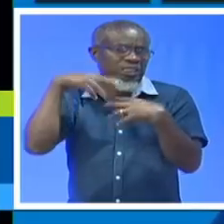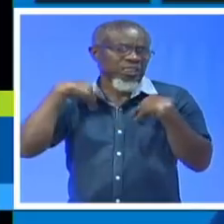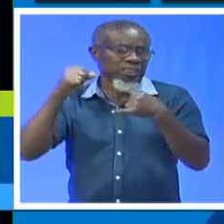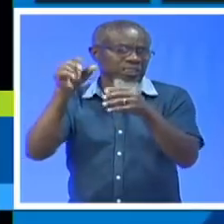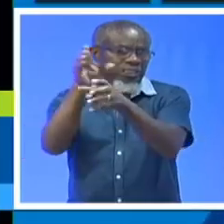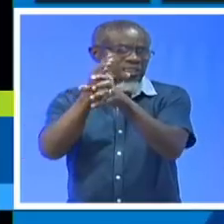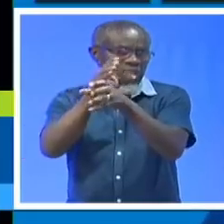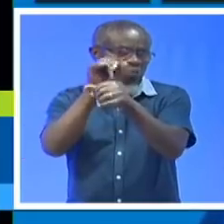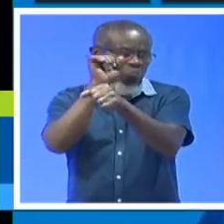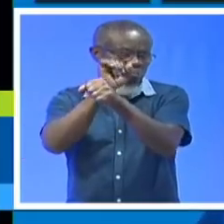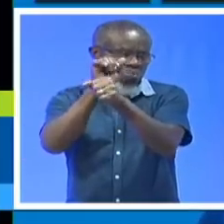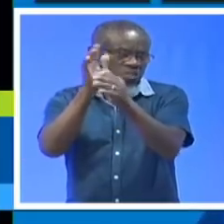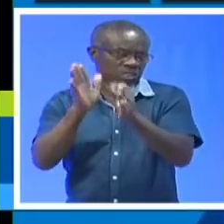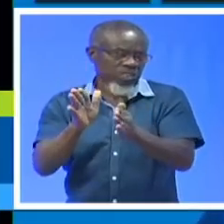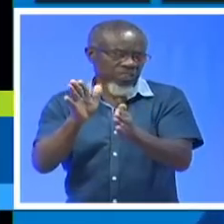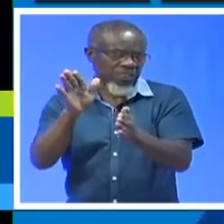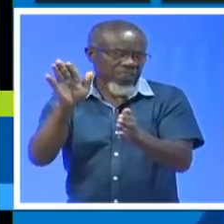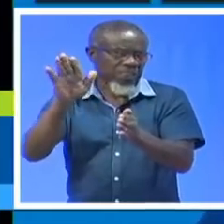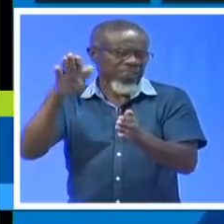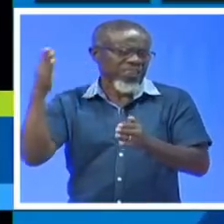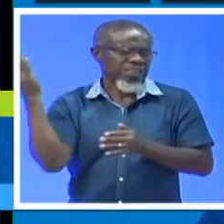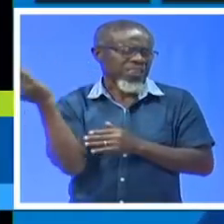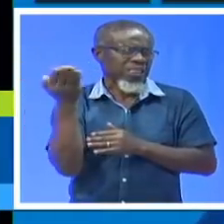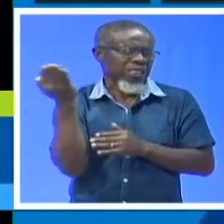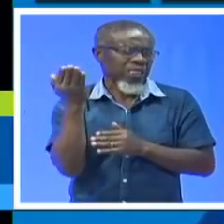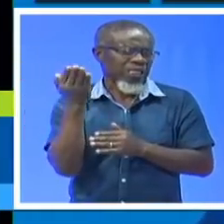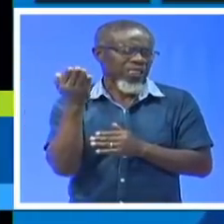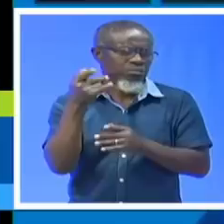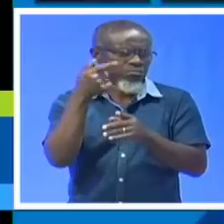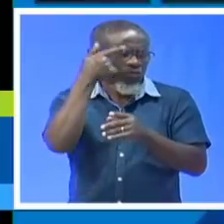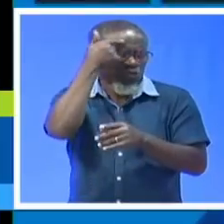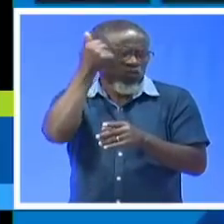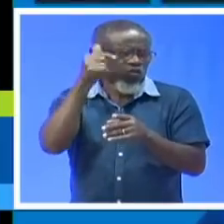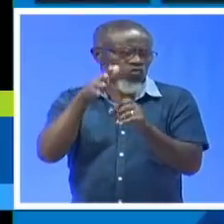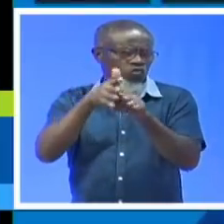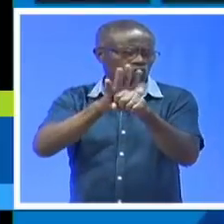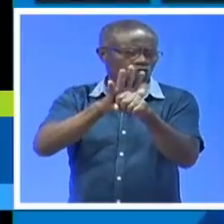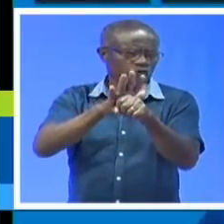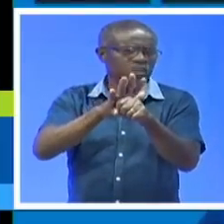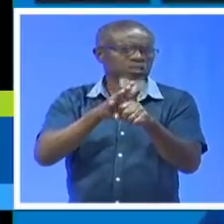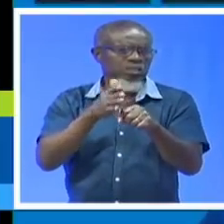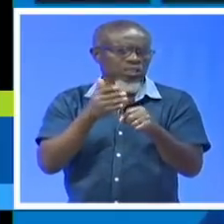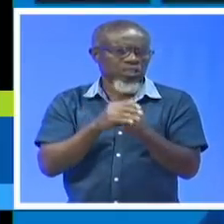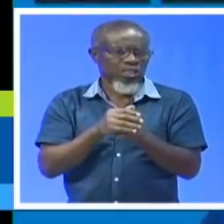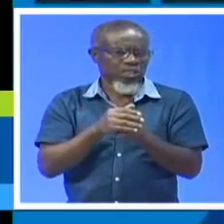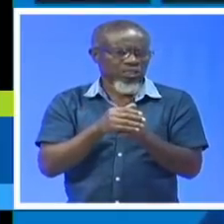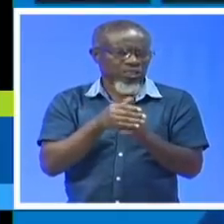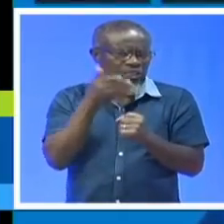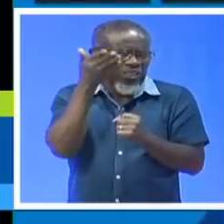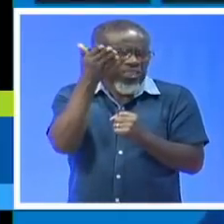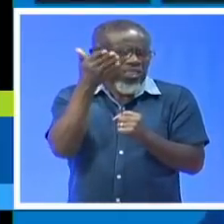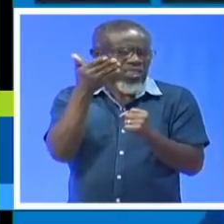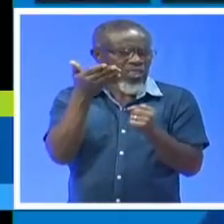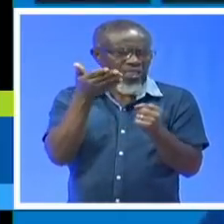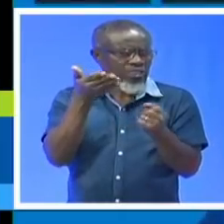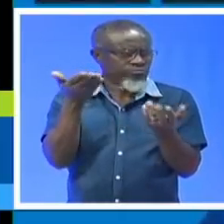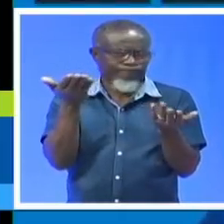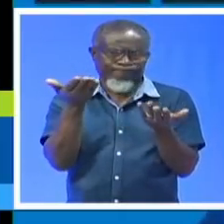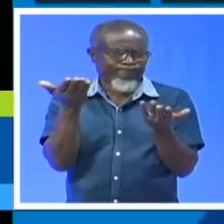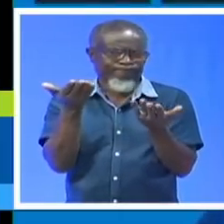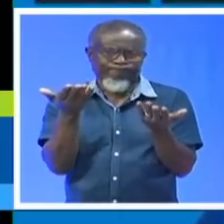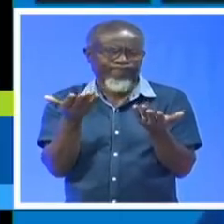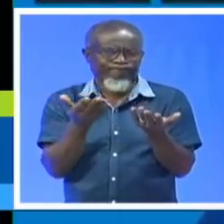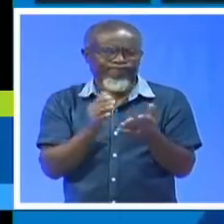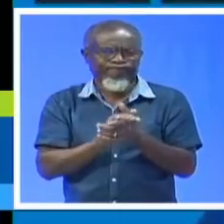away recently due to COVID-19. And I don't know, they are saying that the place is in a mess and they want some assistance. I don't know if the minister could lend some